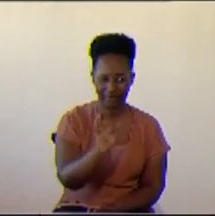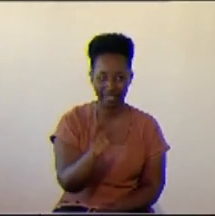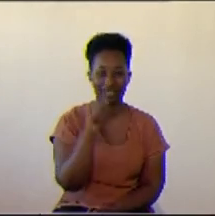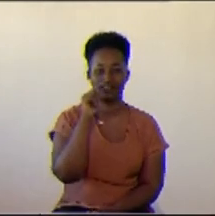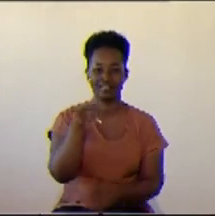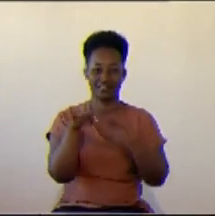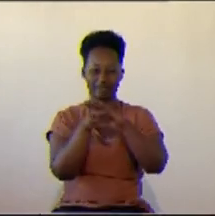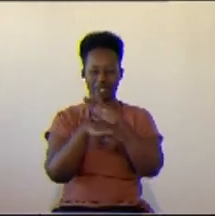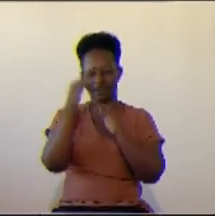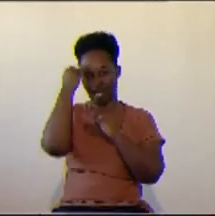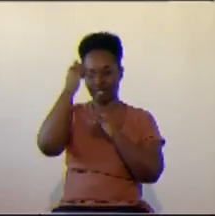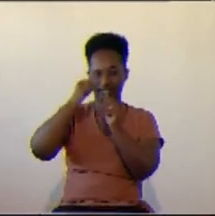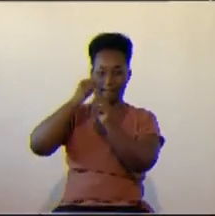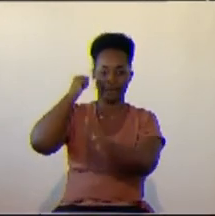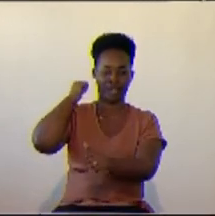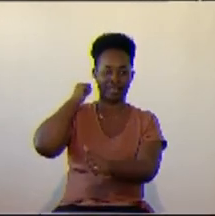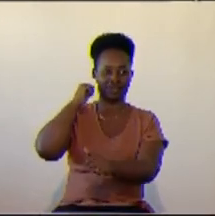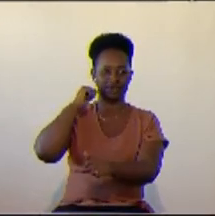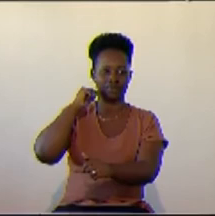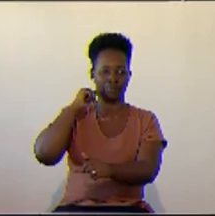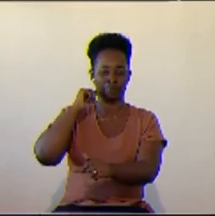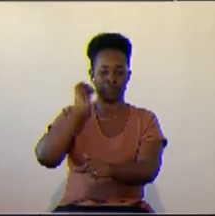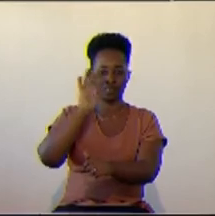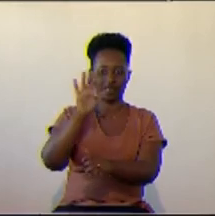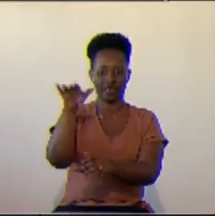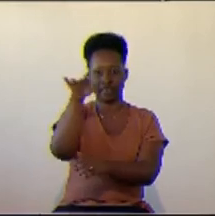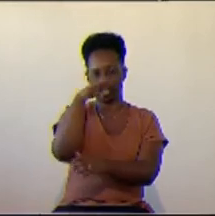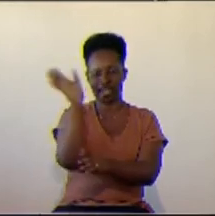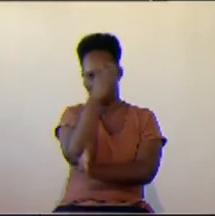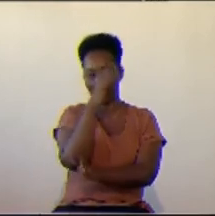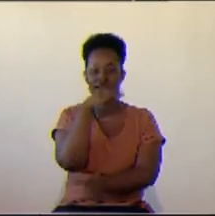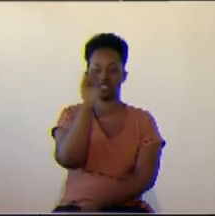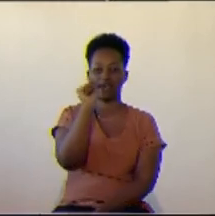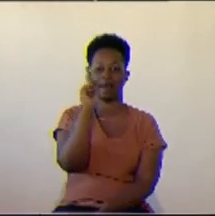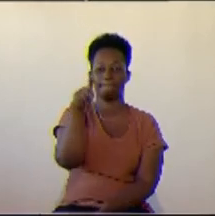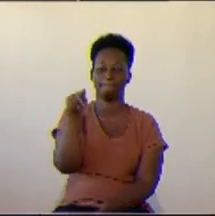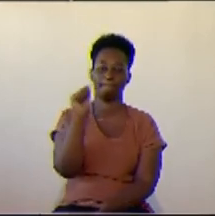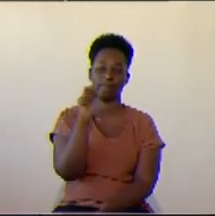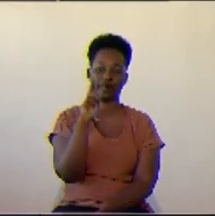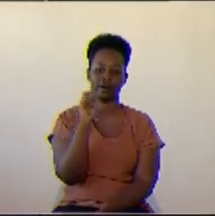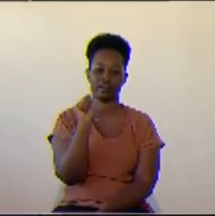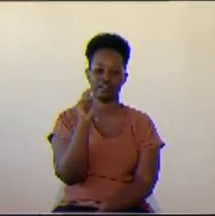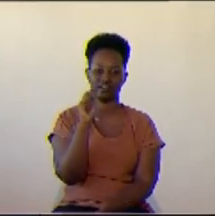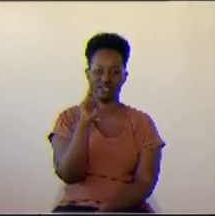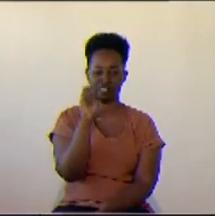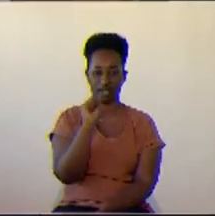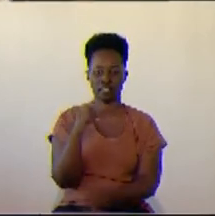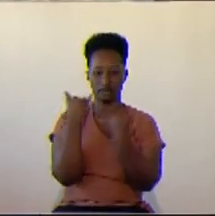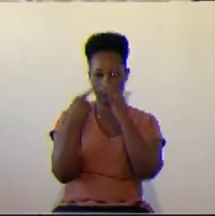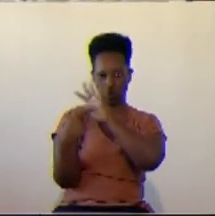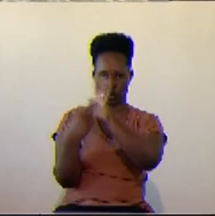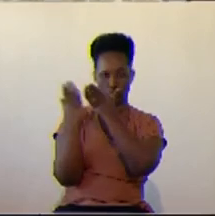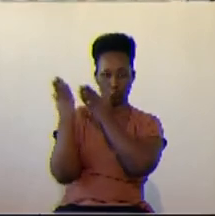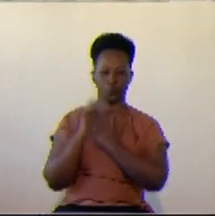the basic idea behind the Hare's apparatus. Okay, so let's try to demonstrate it. As I told,